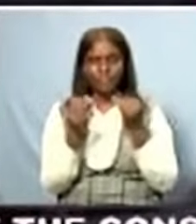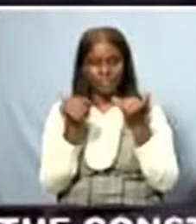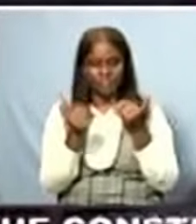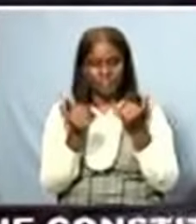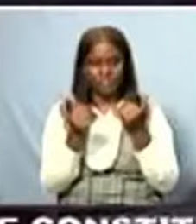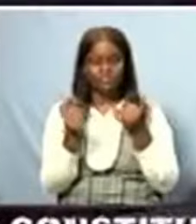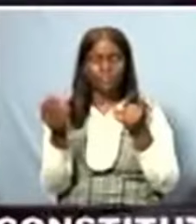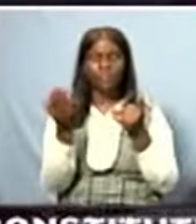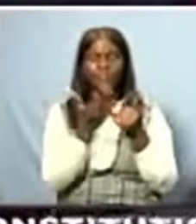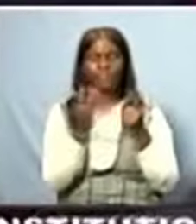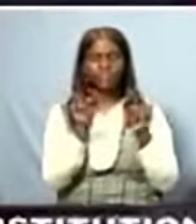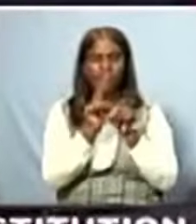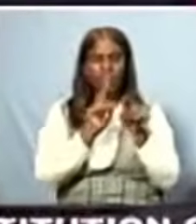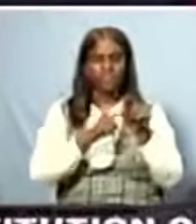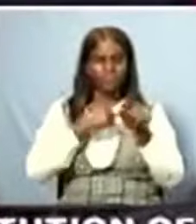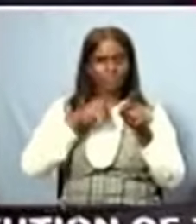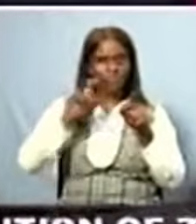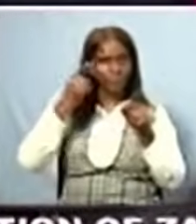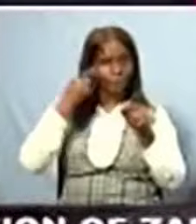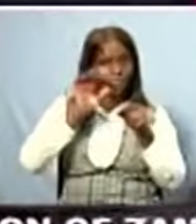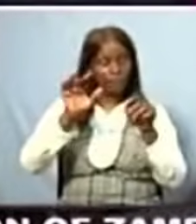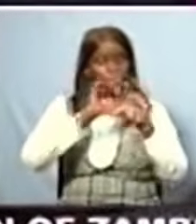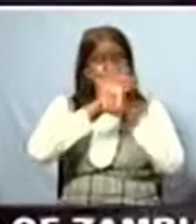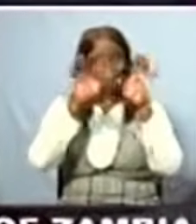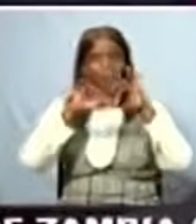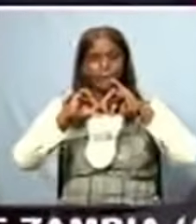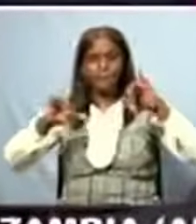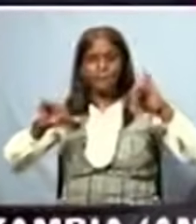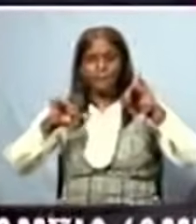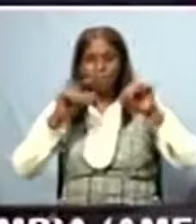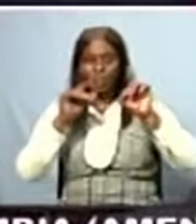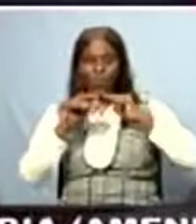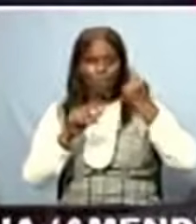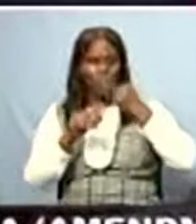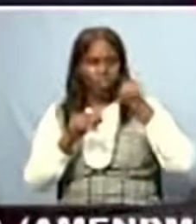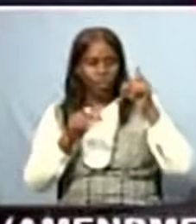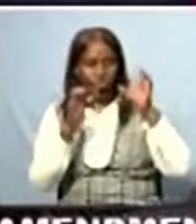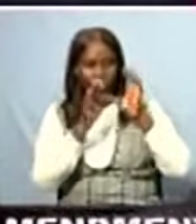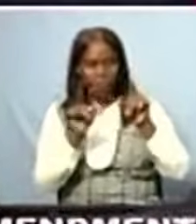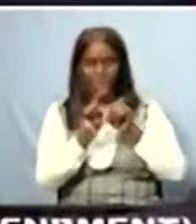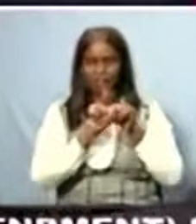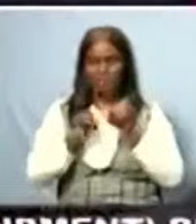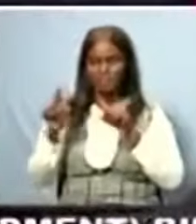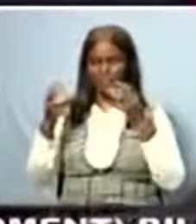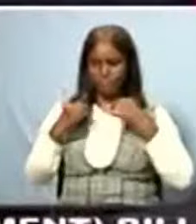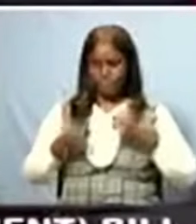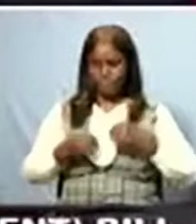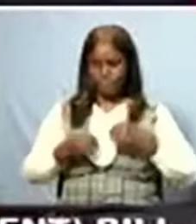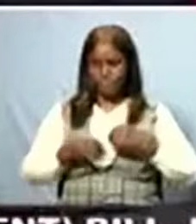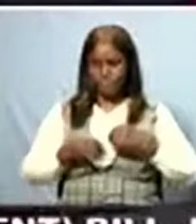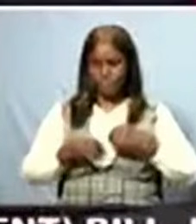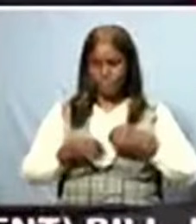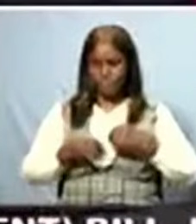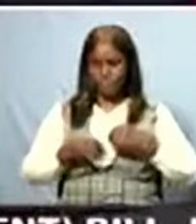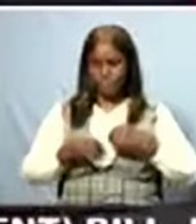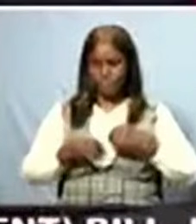Therefore, there is need for a clear distinction of who is a councillor and a mayor and a council chairperson.